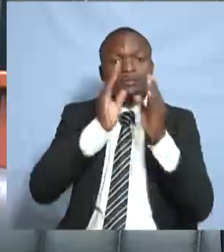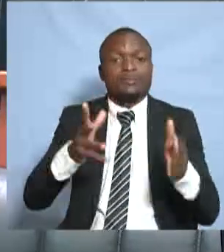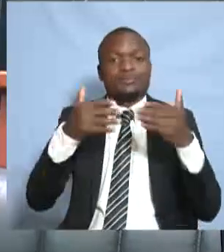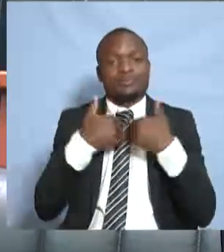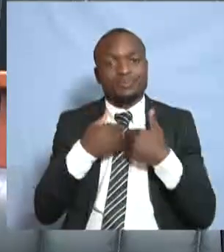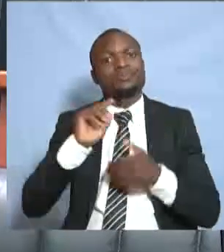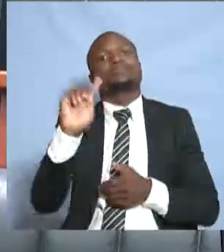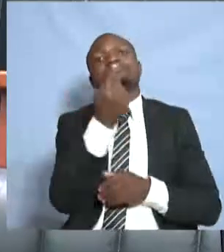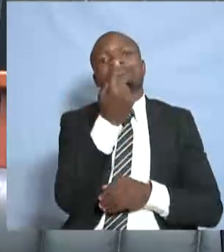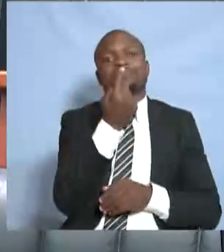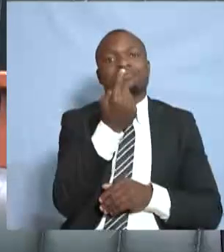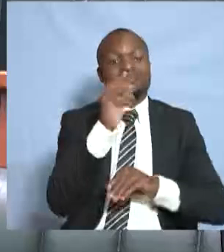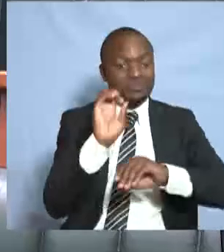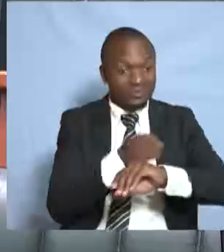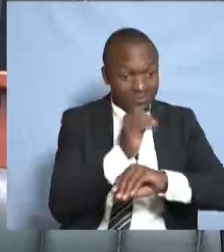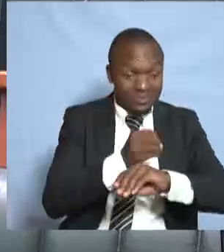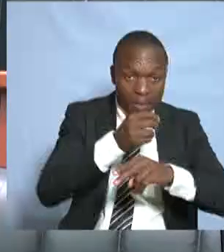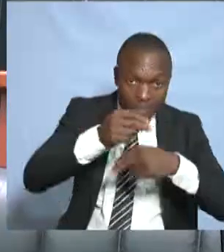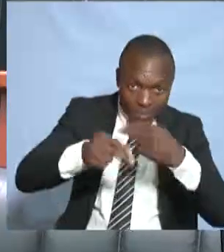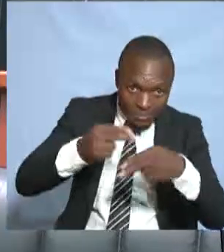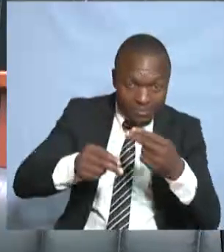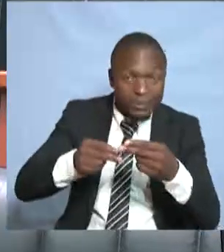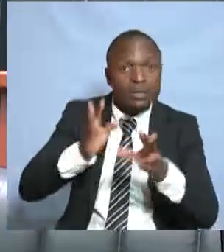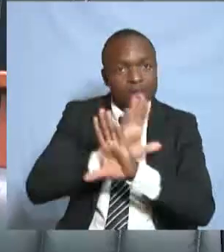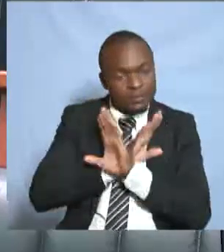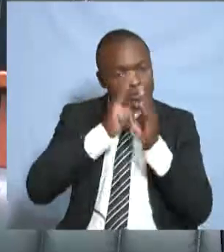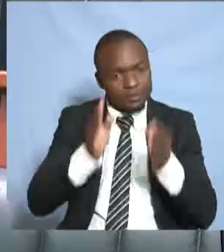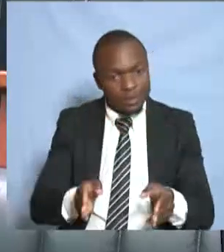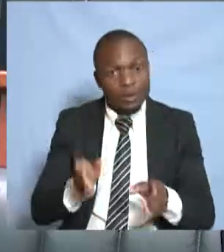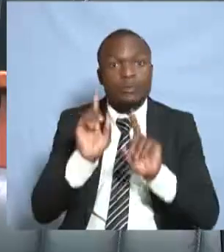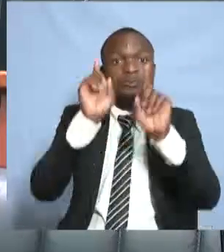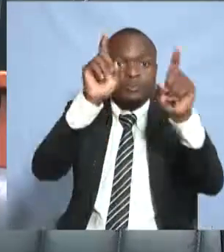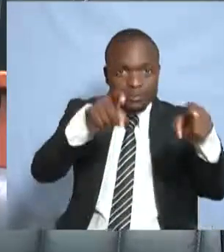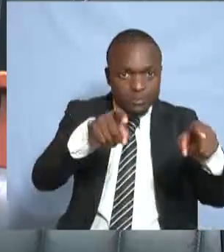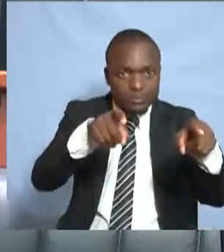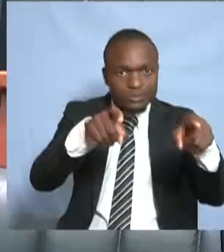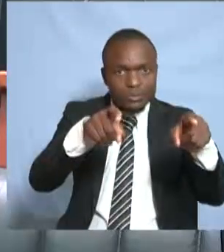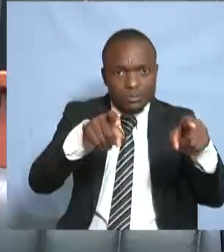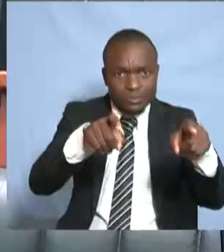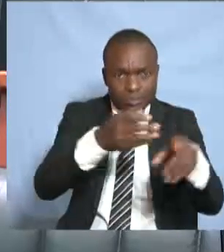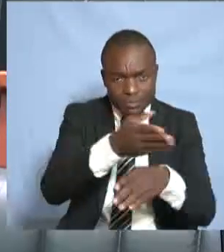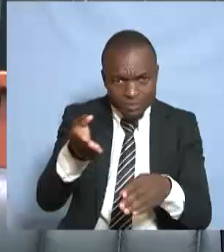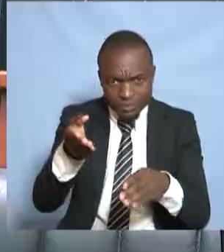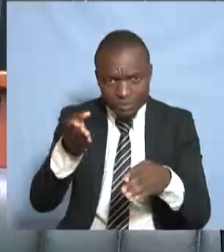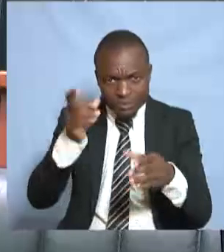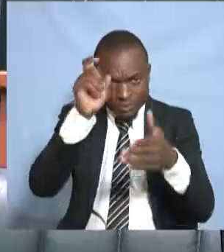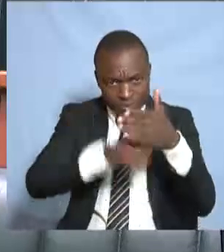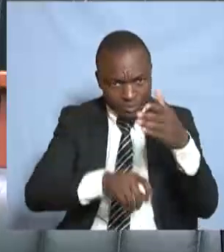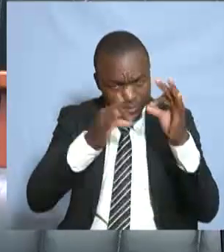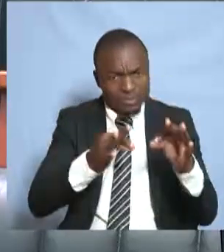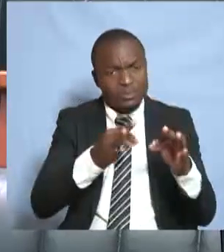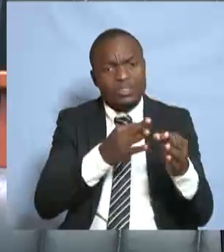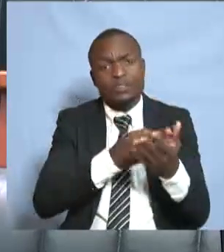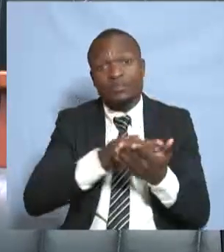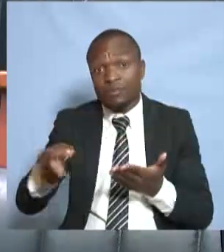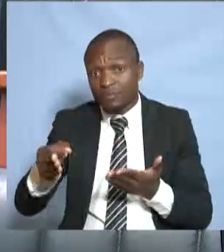first right of refusal, which simply means Zambians will go for the reserve price. If they can't afford the reserve